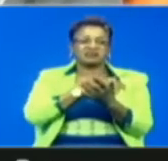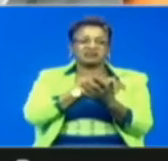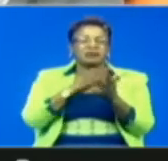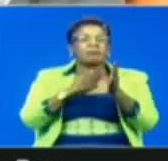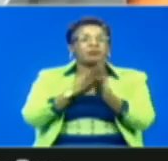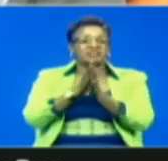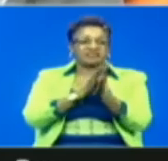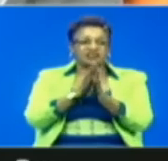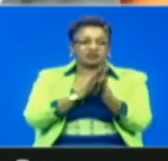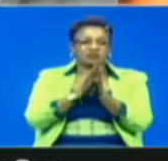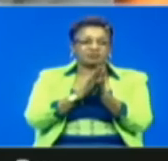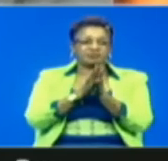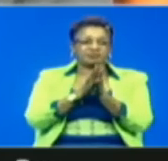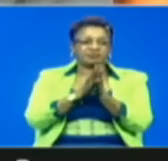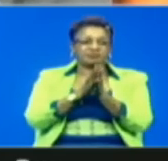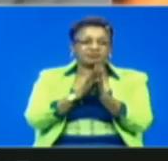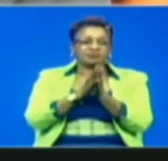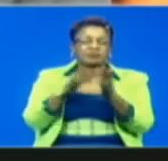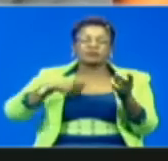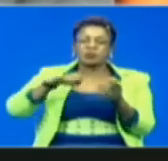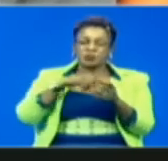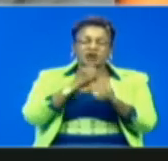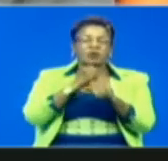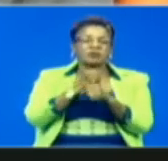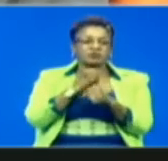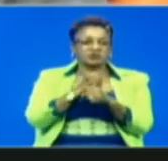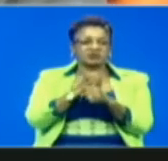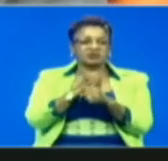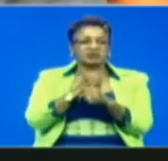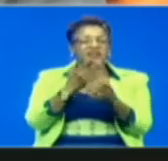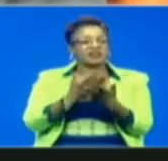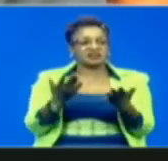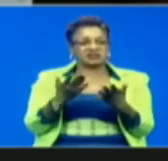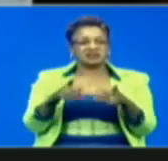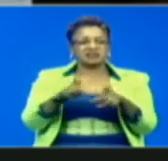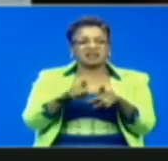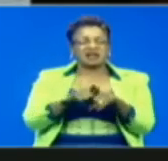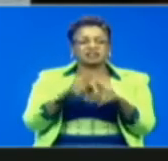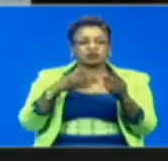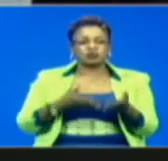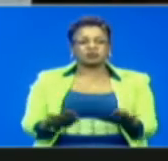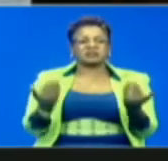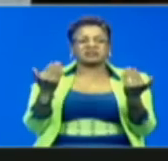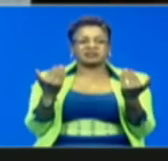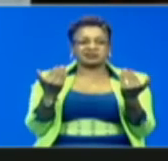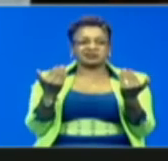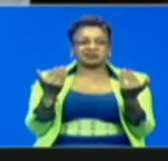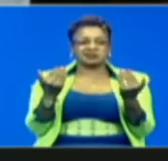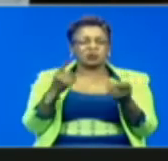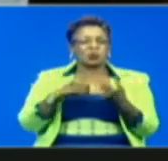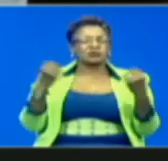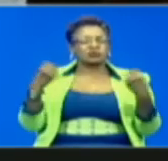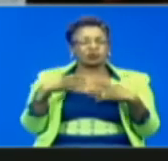motivation. Tulikuwa tunafanya mambo kama pacha. Kitu ambacho kilinishangaza ni